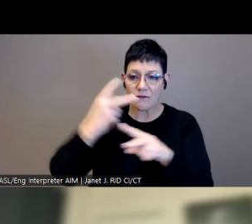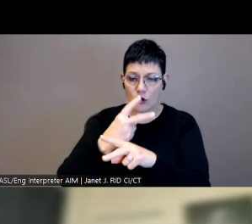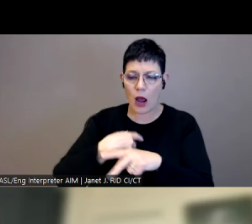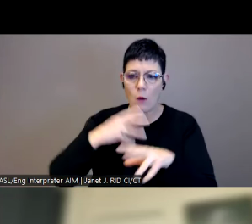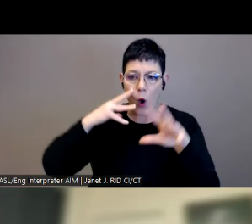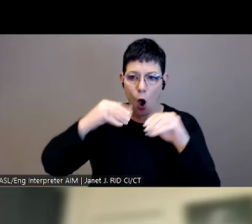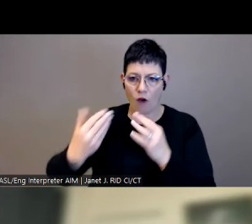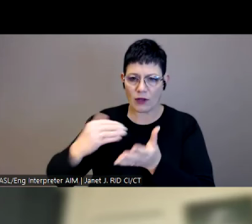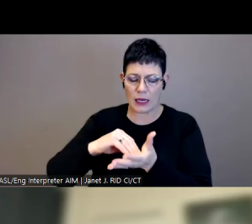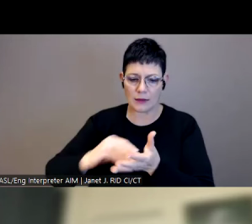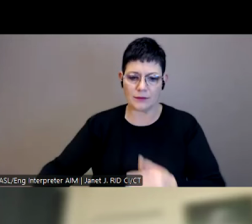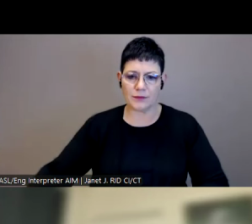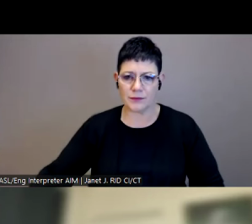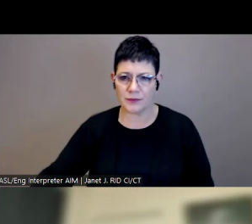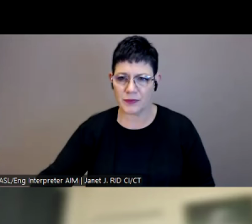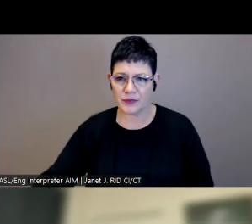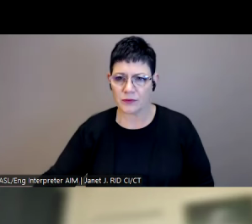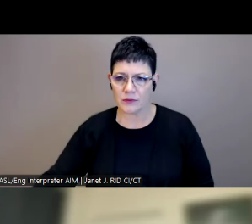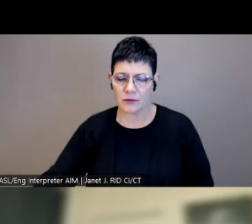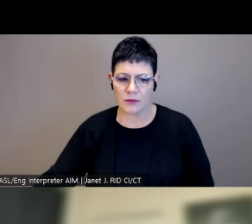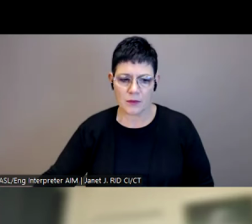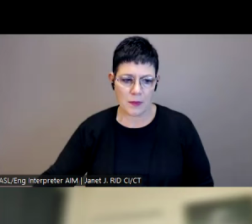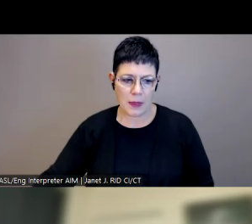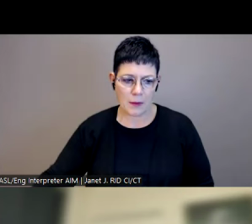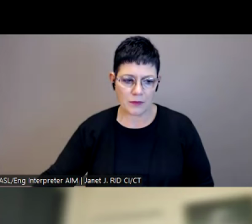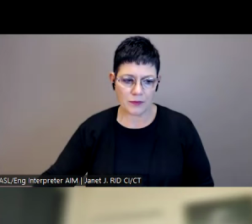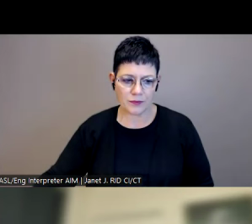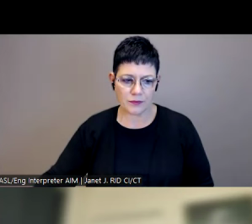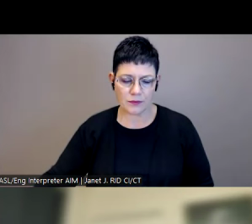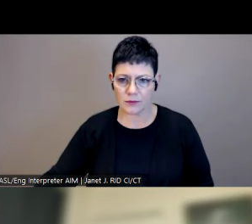so we can show this video, and then we will be back.